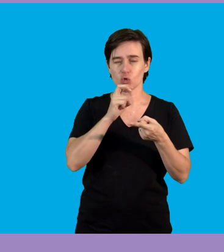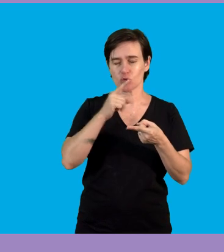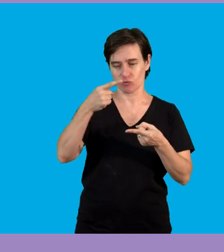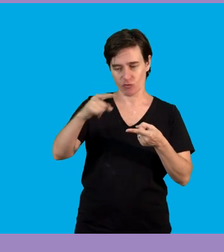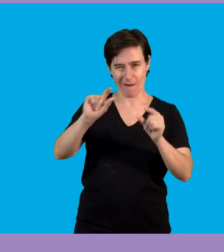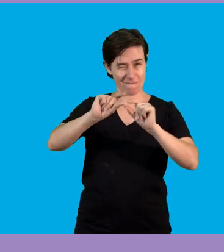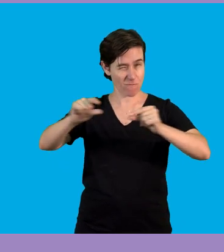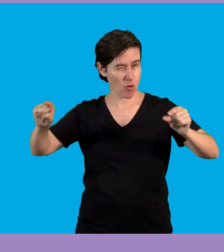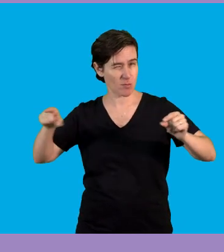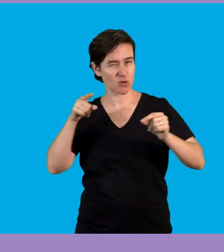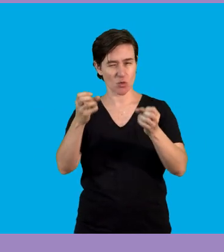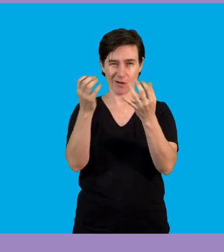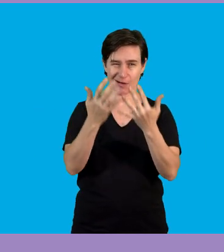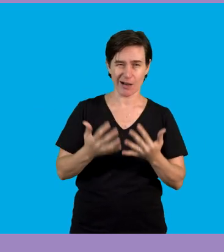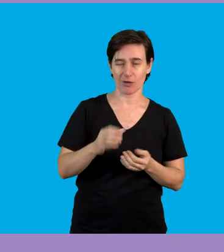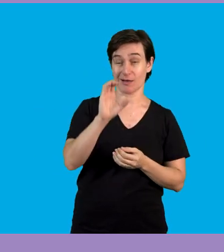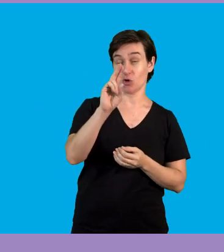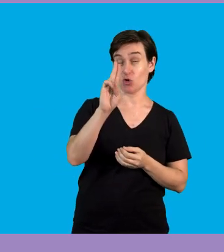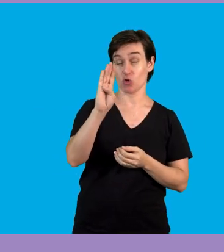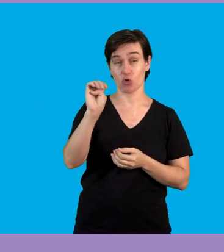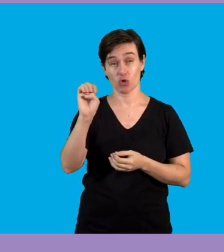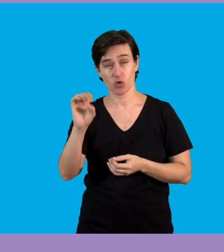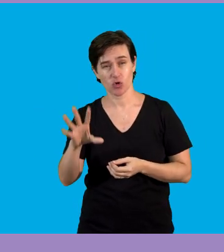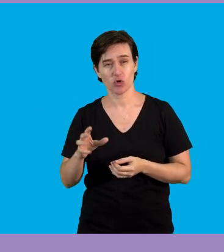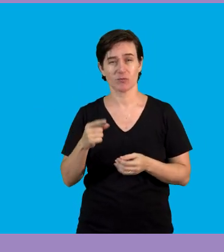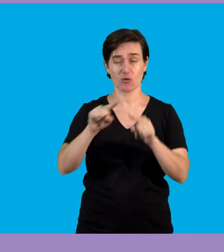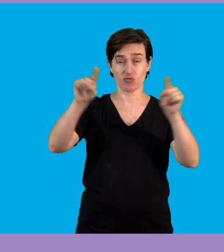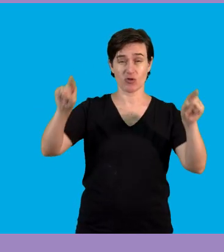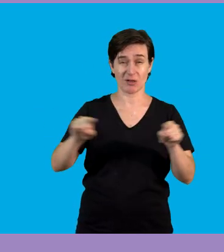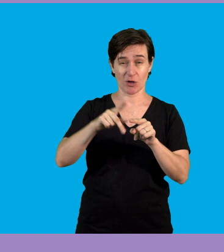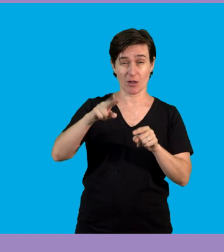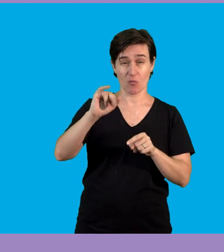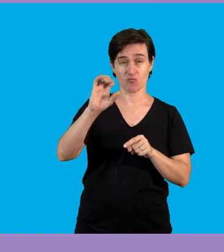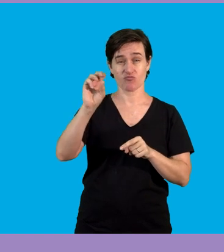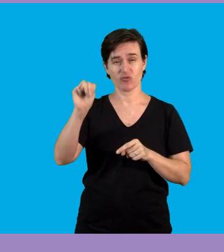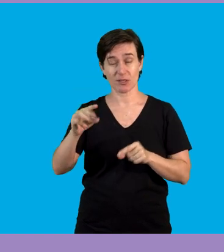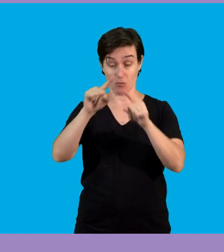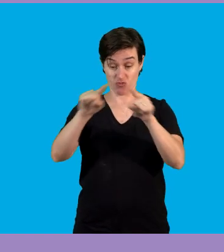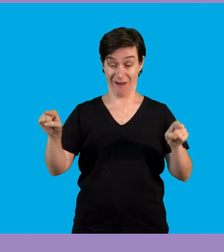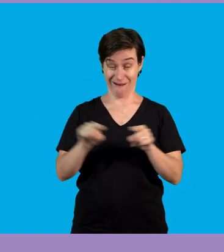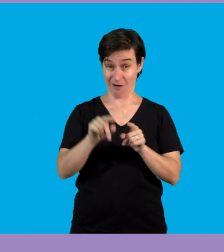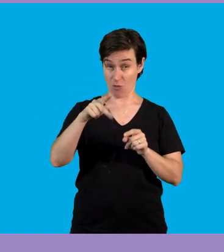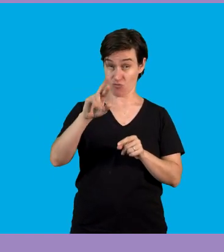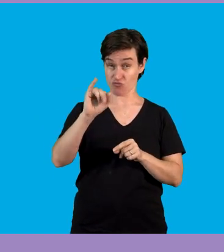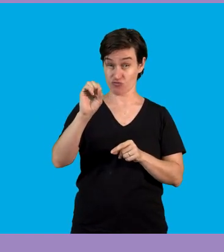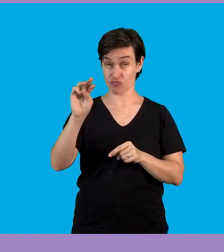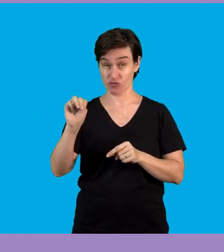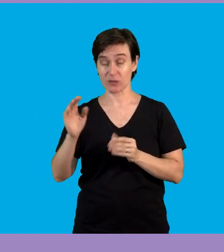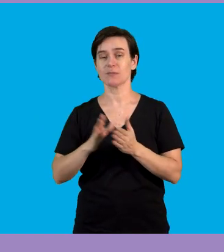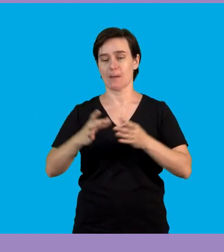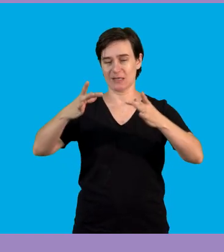appropriate formula to calculate the volume of cubes, rectangular prisms, triangular prisms,